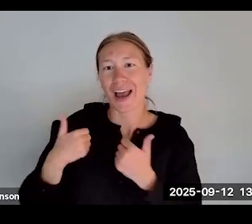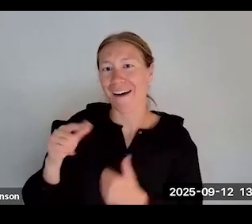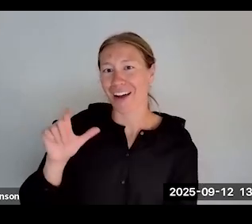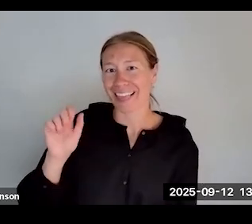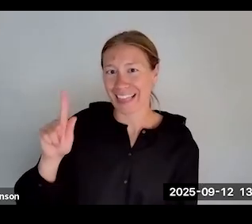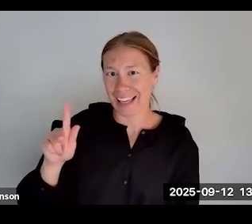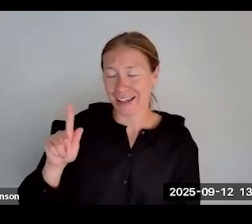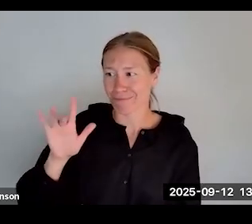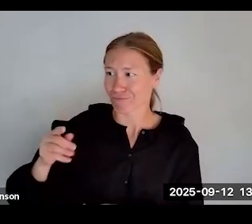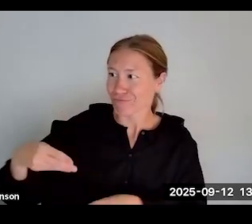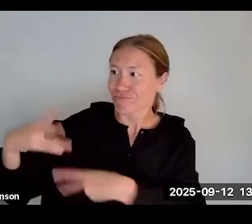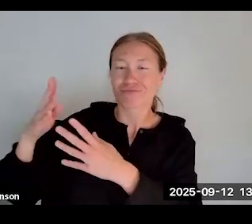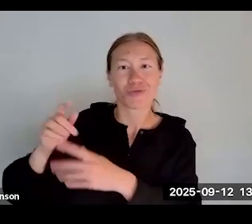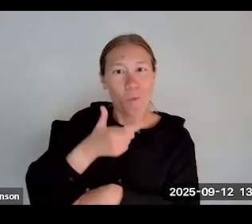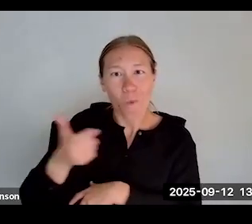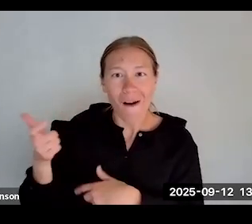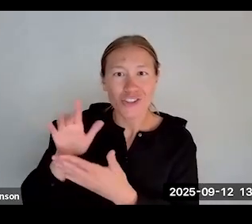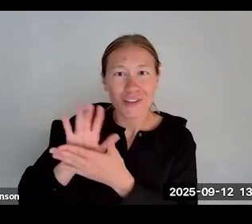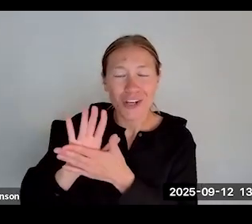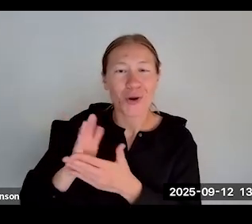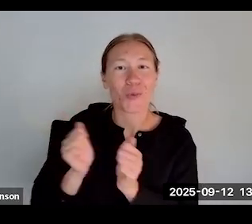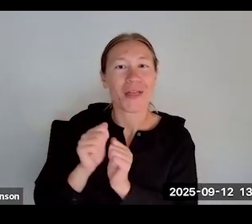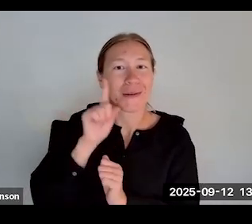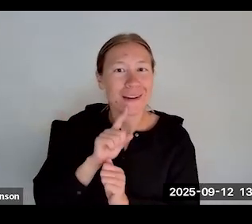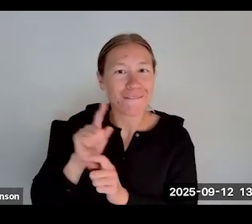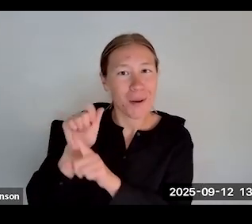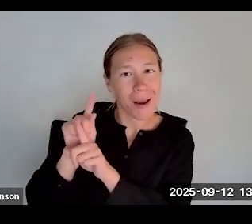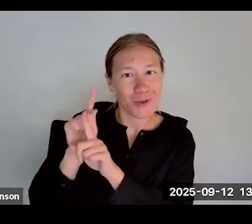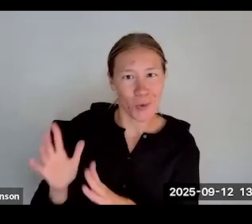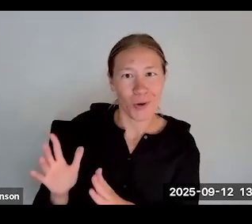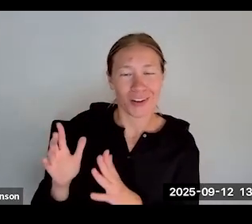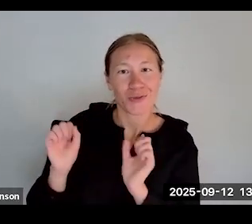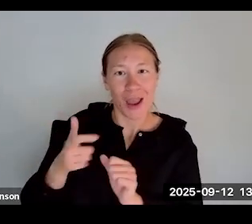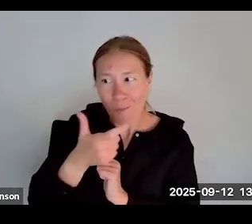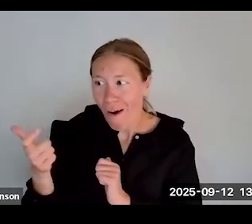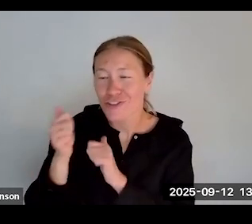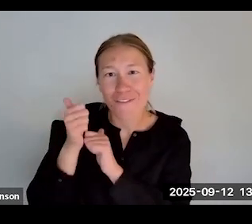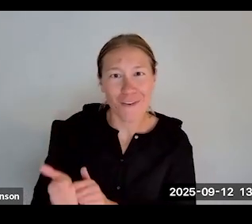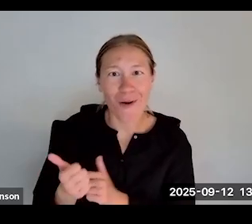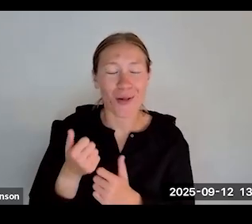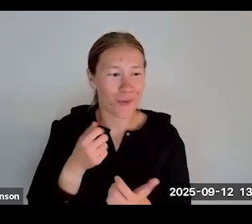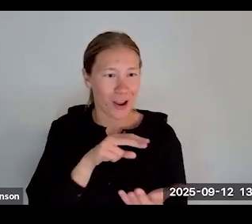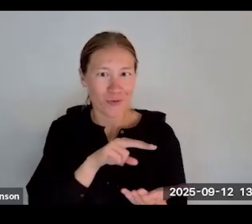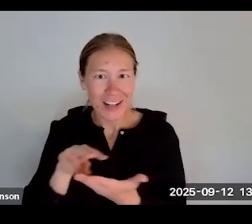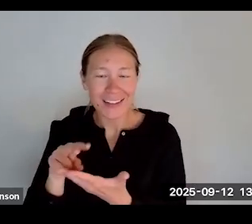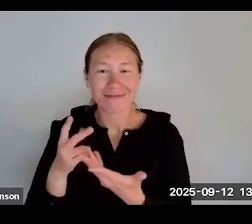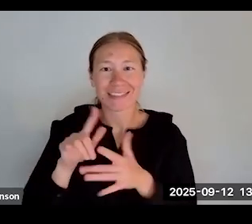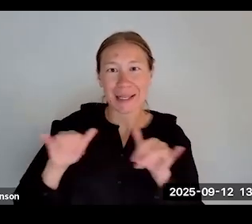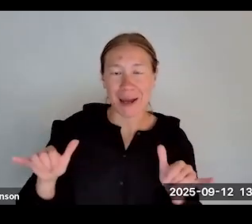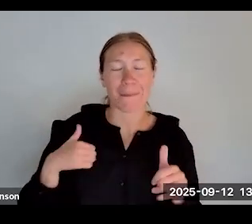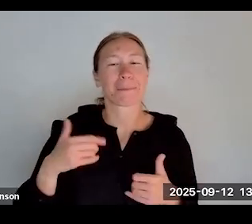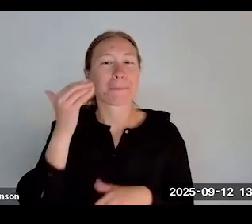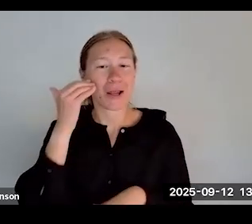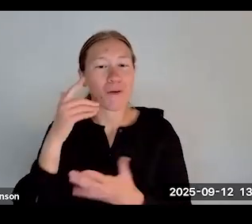for anyone to follow along with. It was published in 2020, And I know that book ratings are very important to some